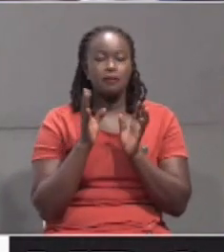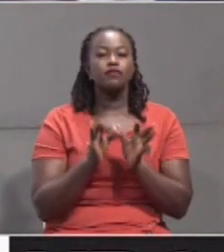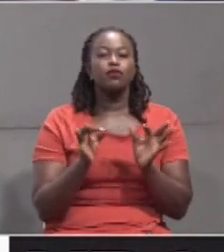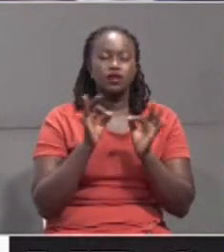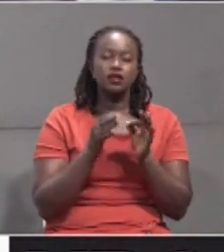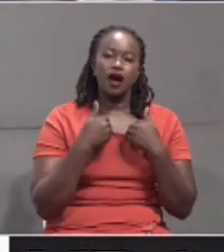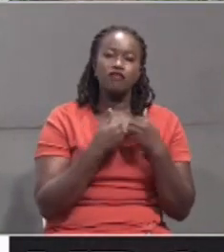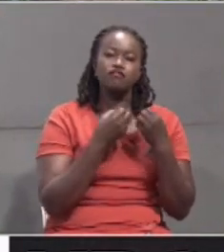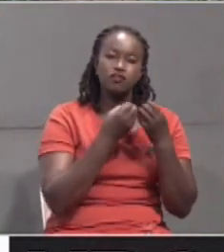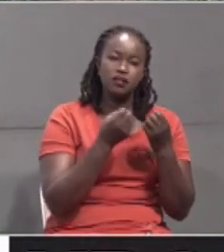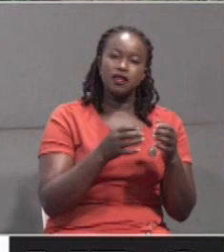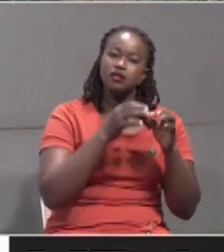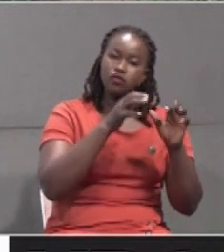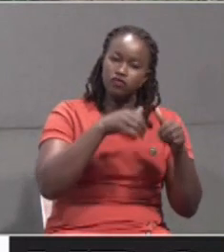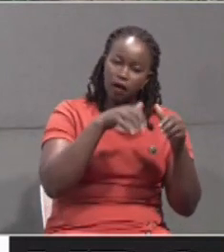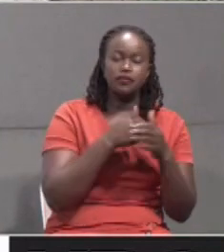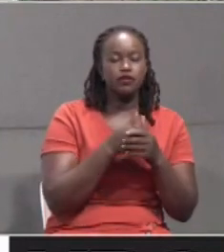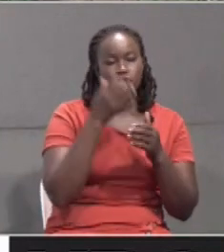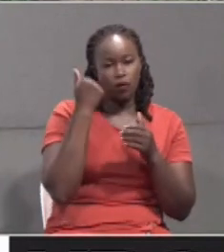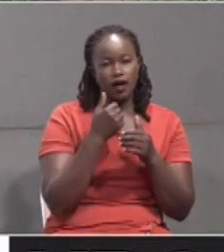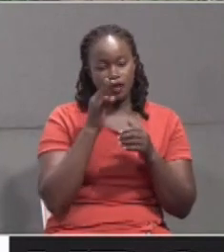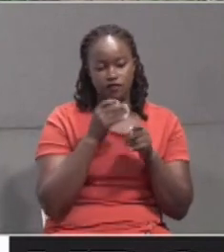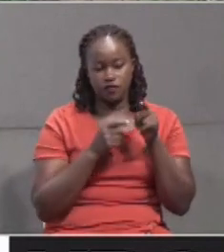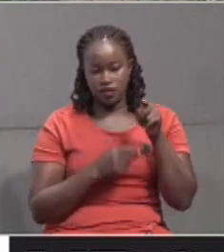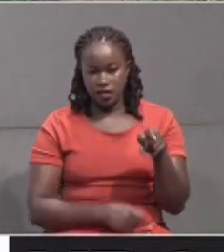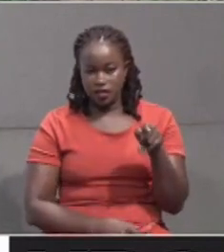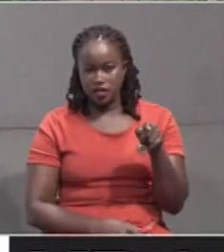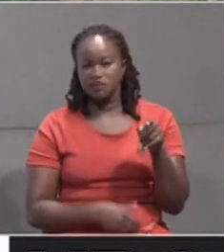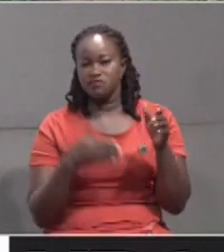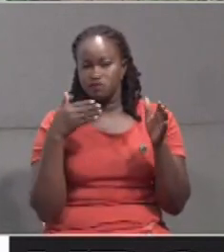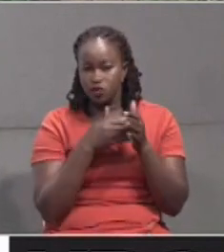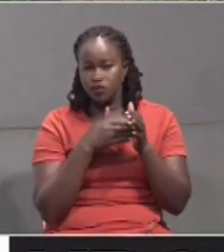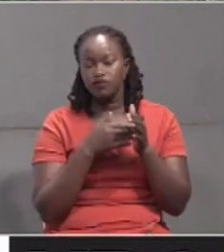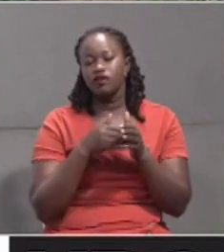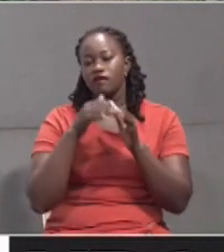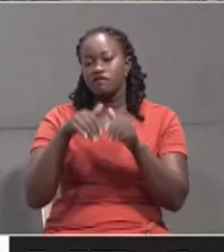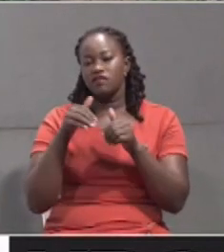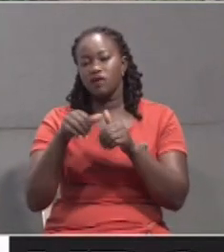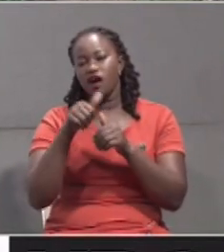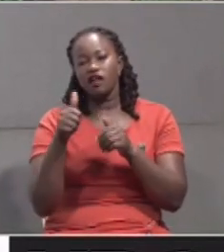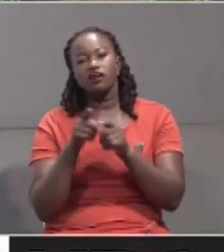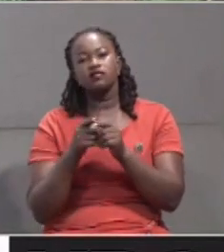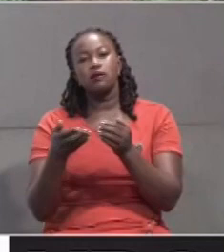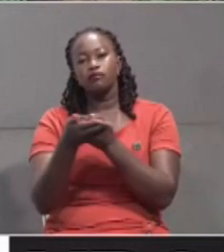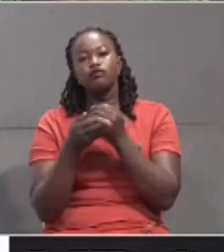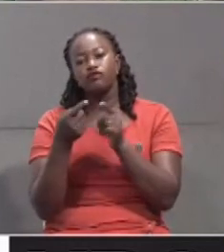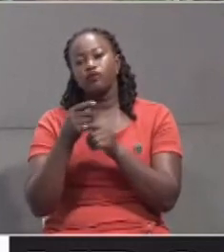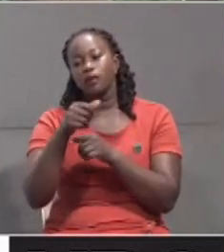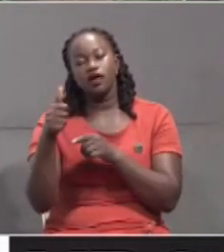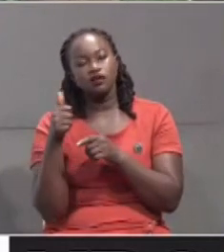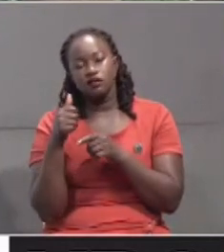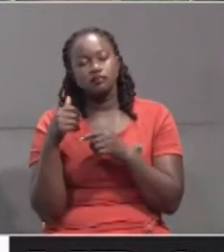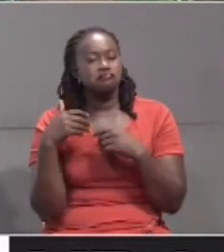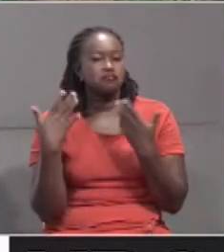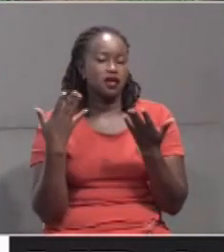many crops such that once when this one flops, they are able to benefit from the other and